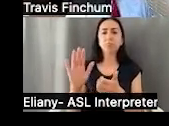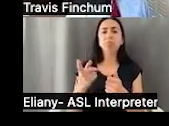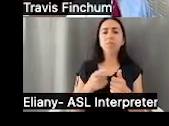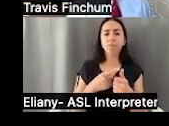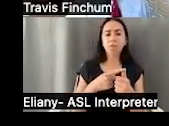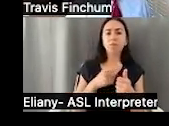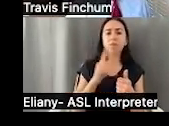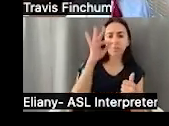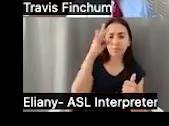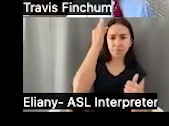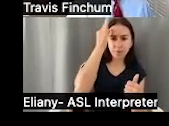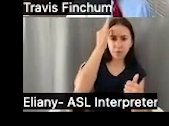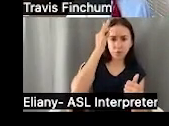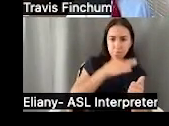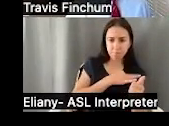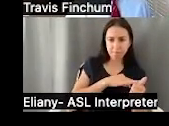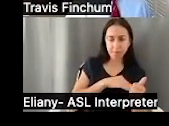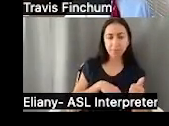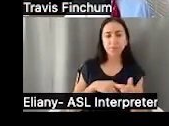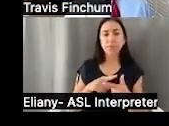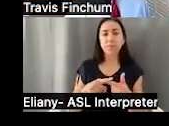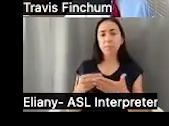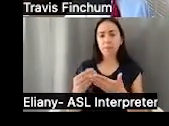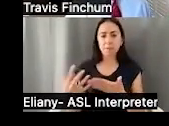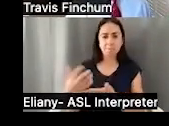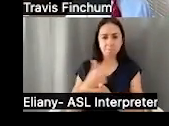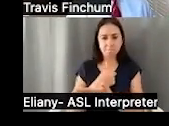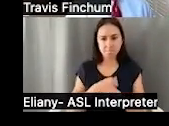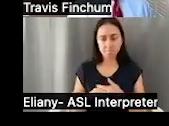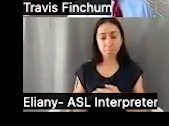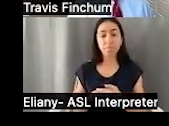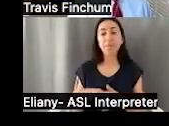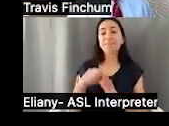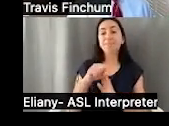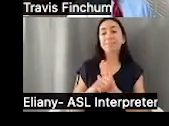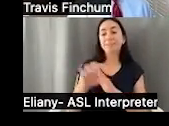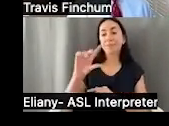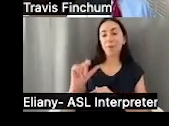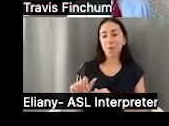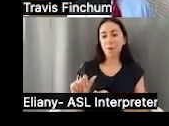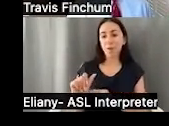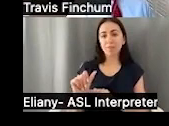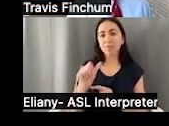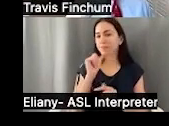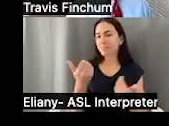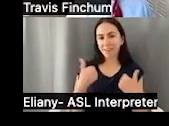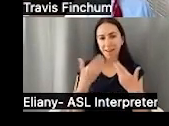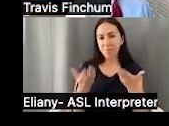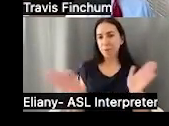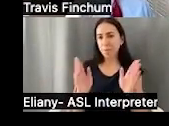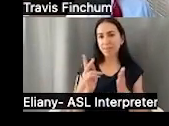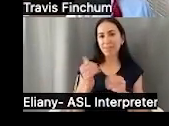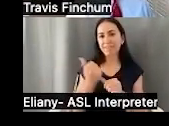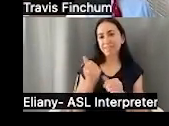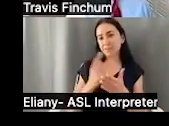federal benefits and income streams. So the state of Florida does not have a public assistance program